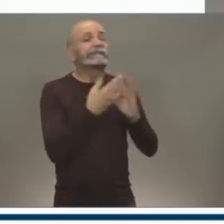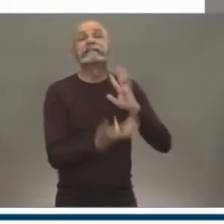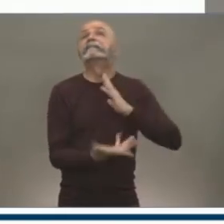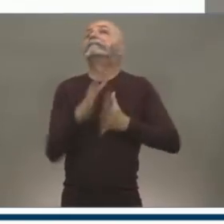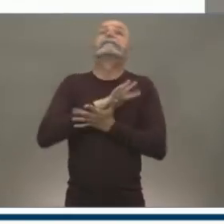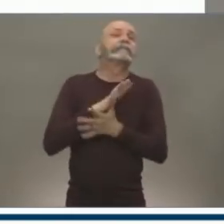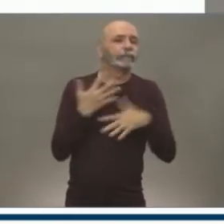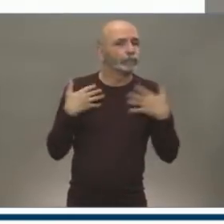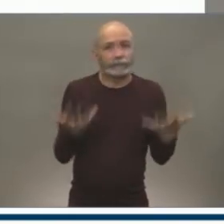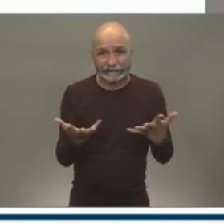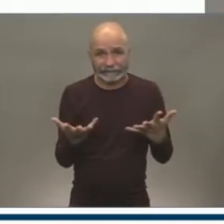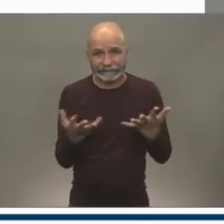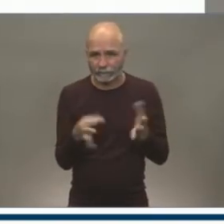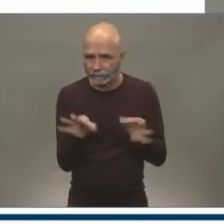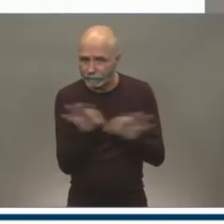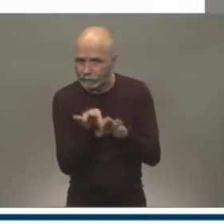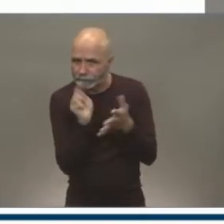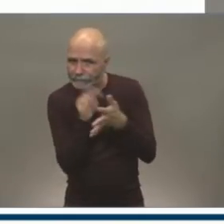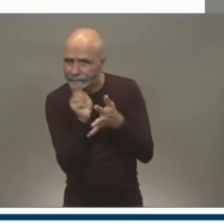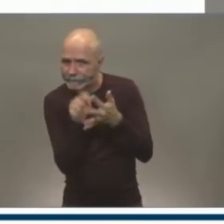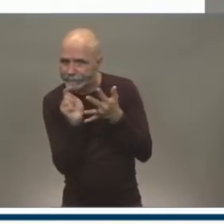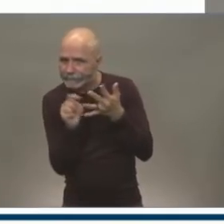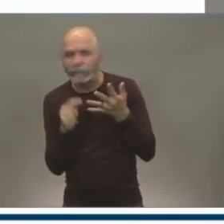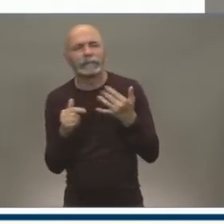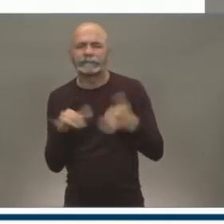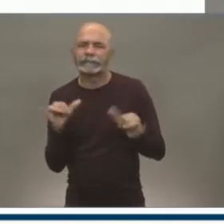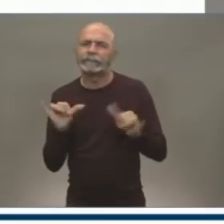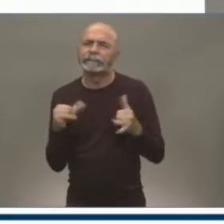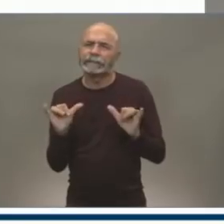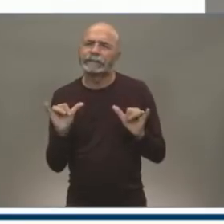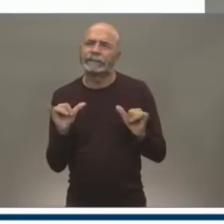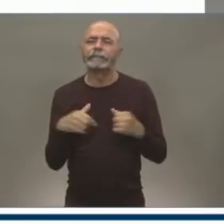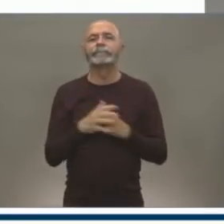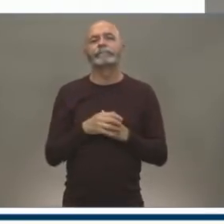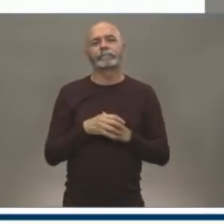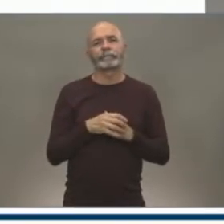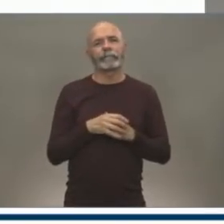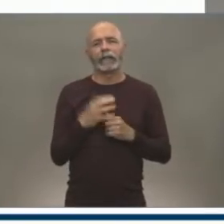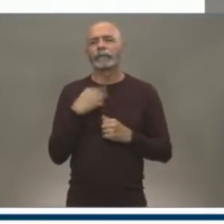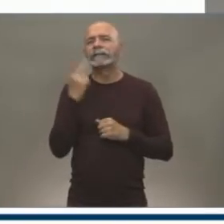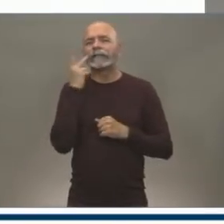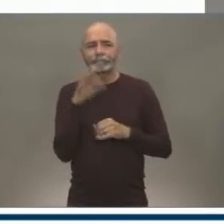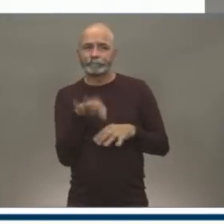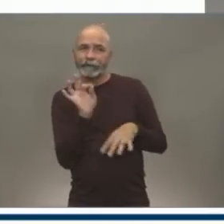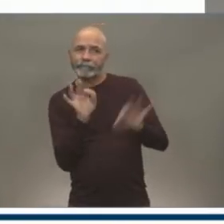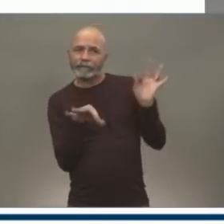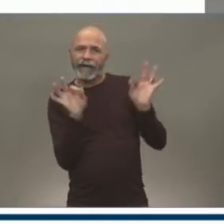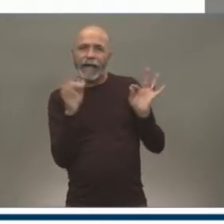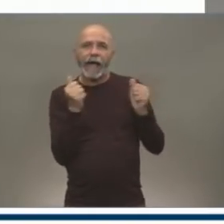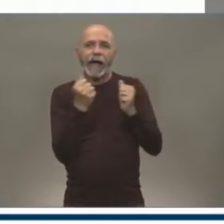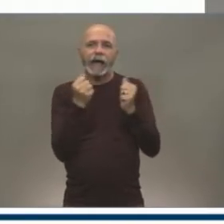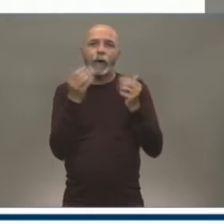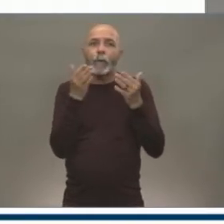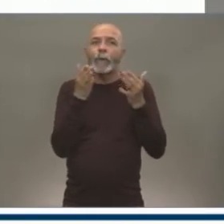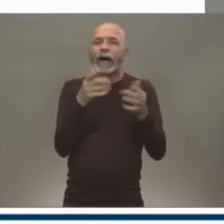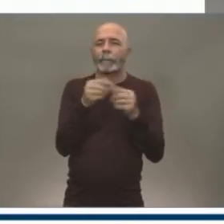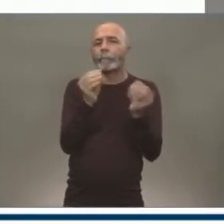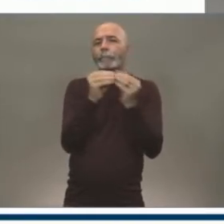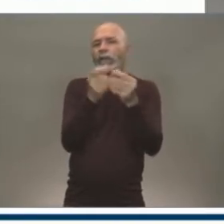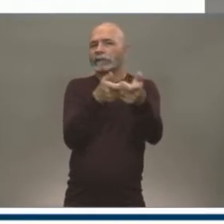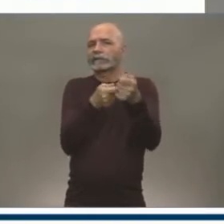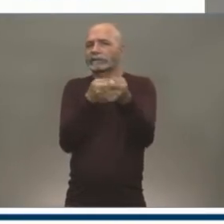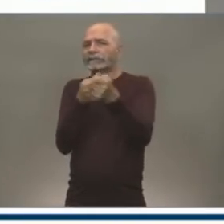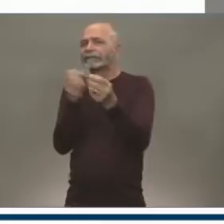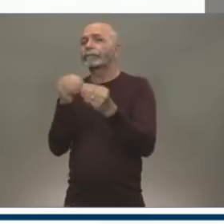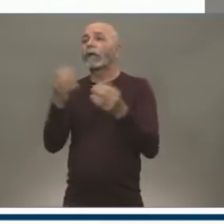that needs to be done, and we are actively looking at ways we can bring in additional supports, whether it's through the